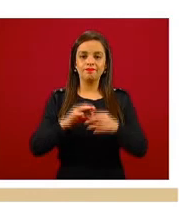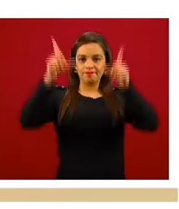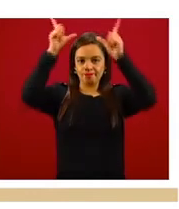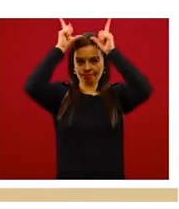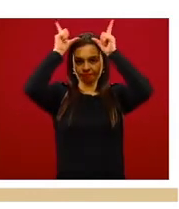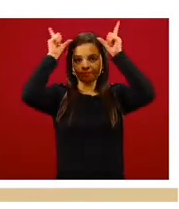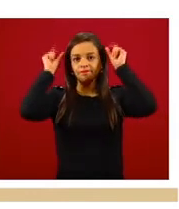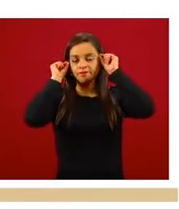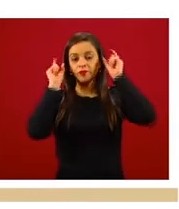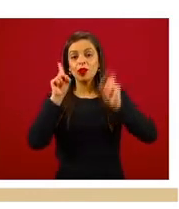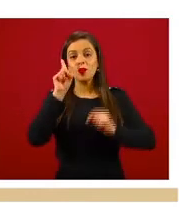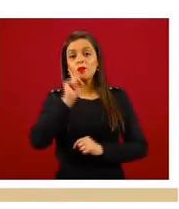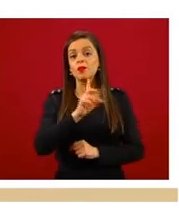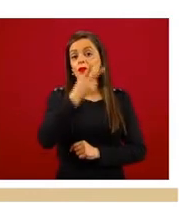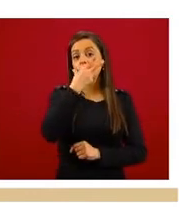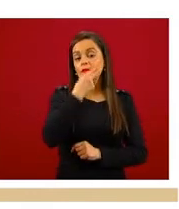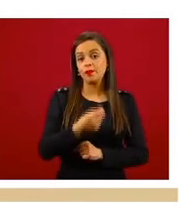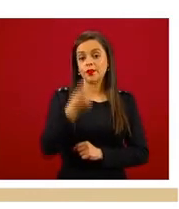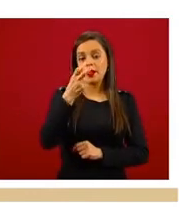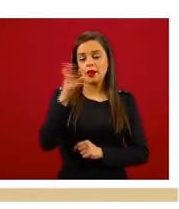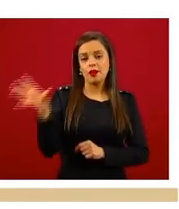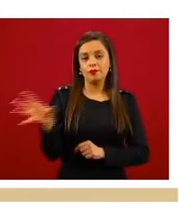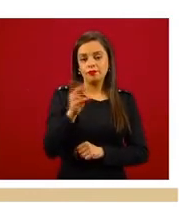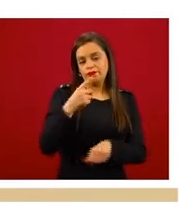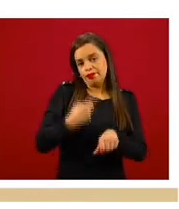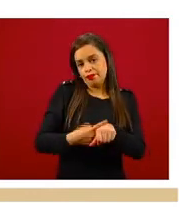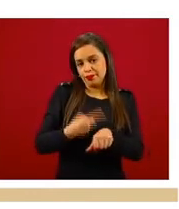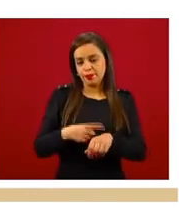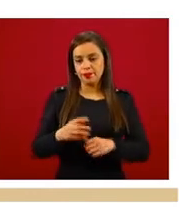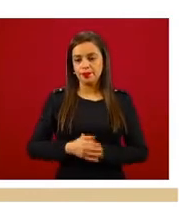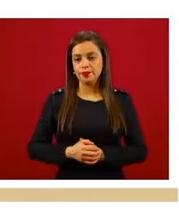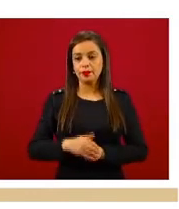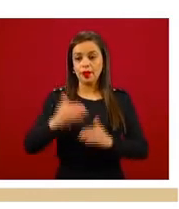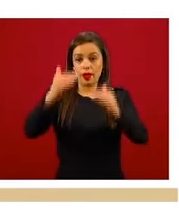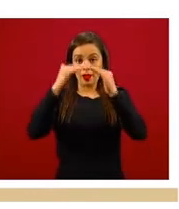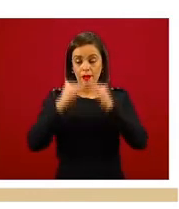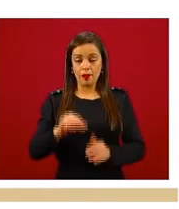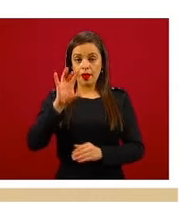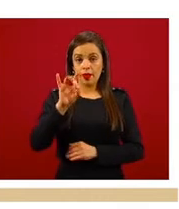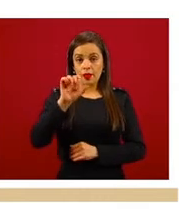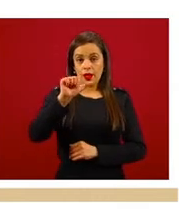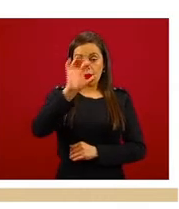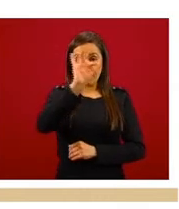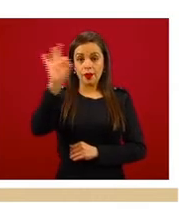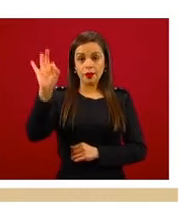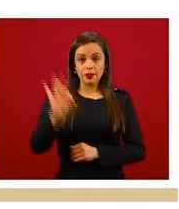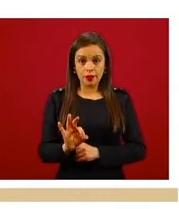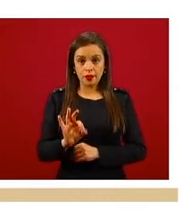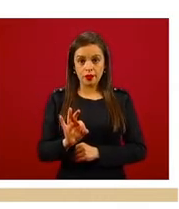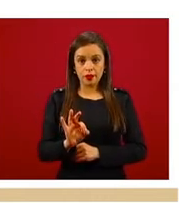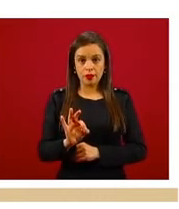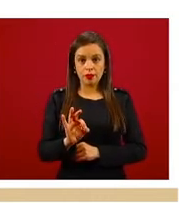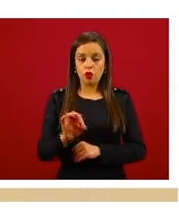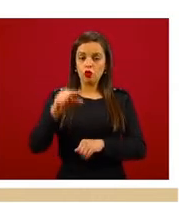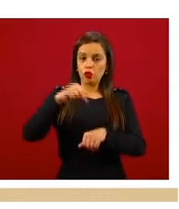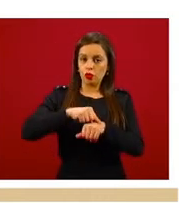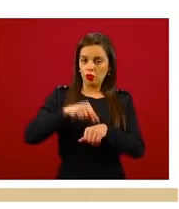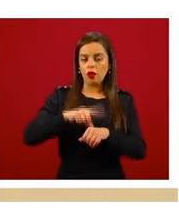it, can be assigned to nurses, Then right